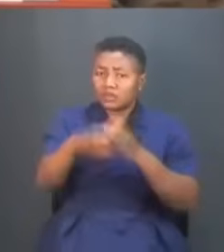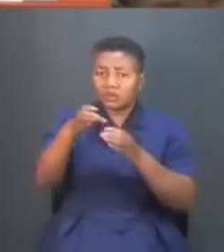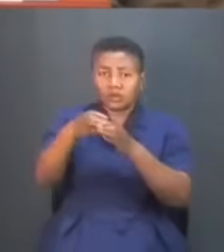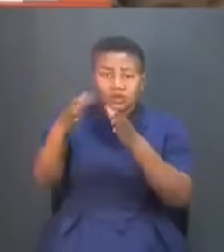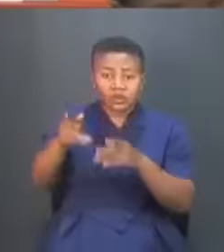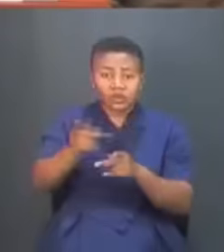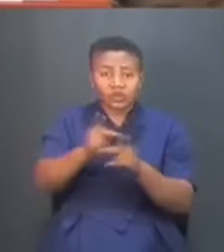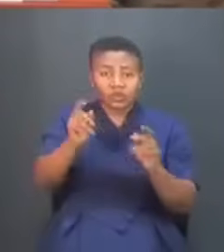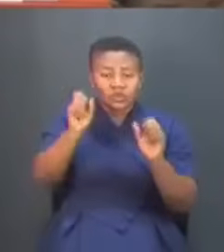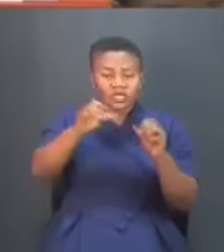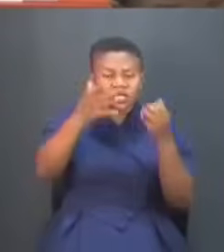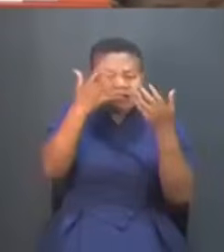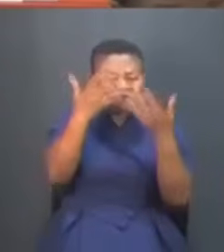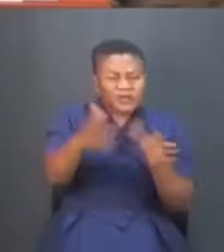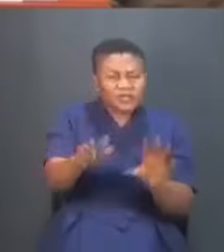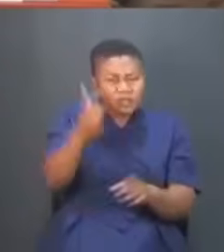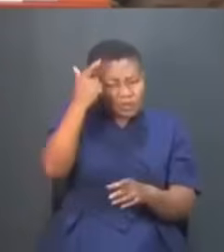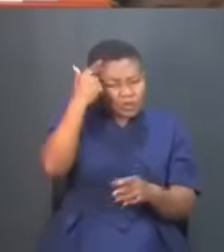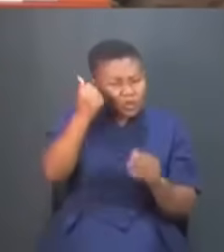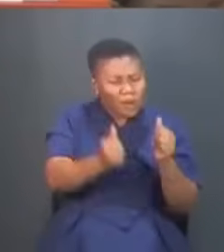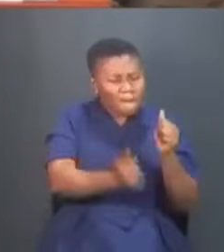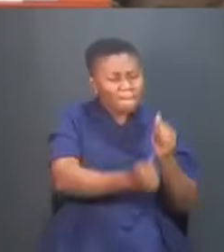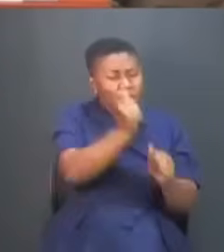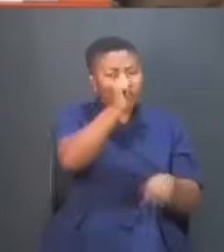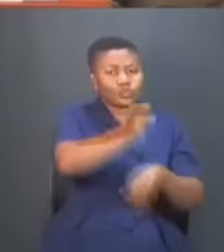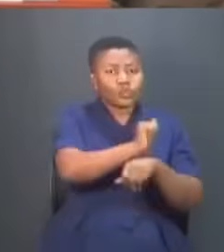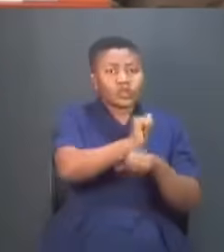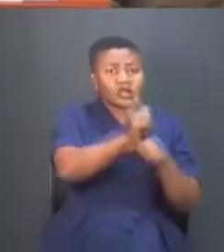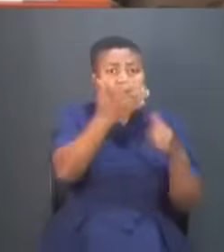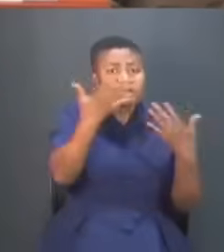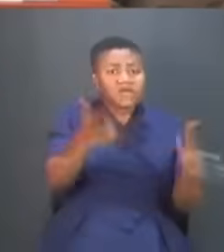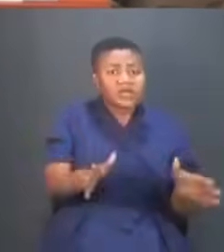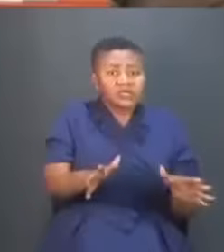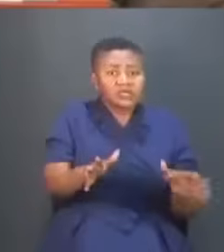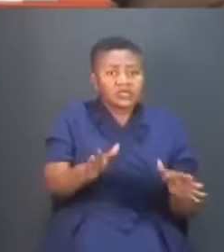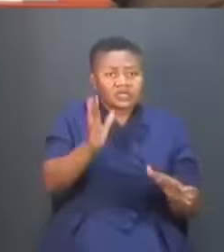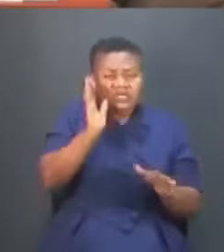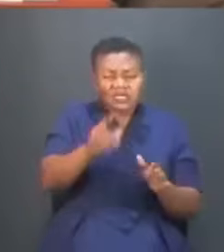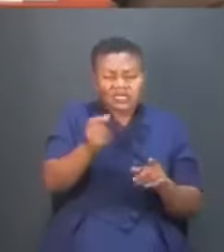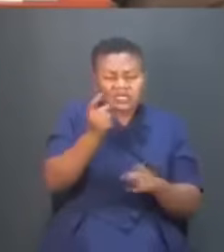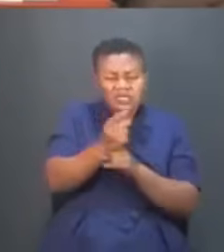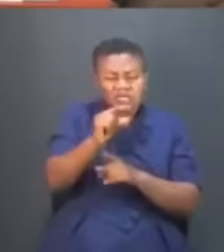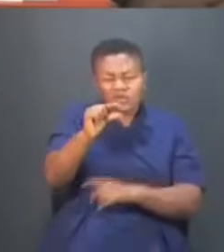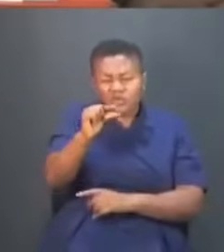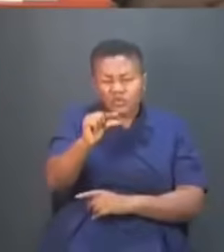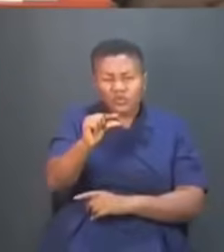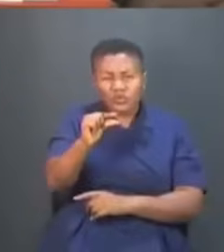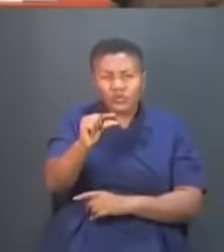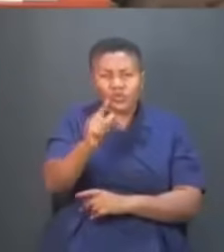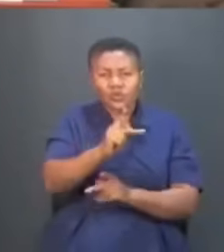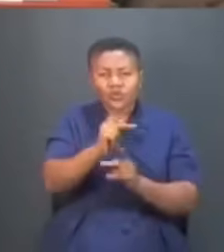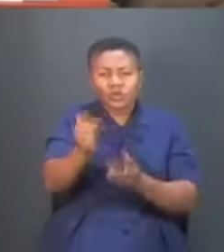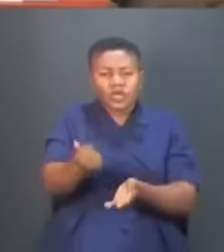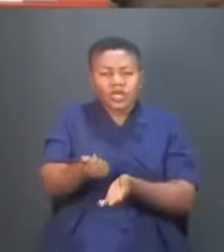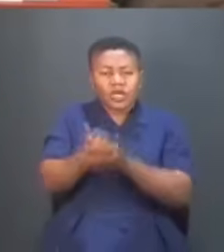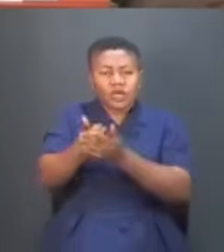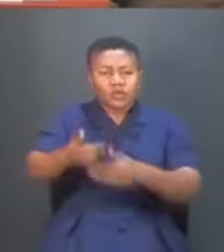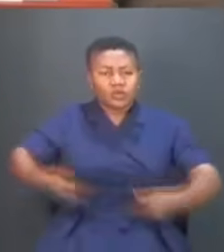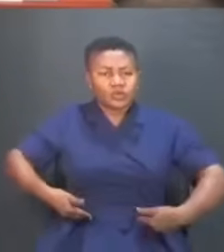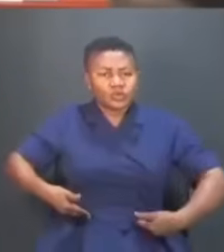little job that is left to make the place irrigable and to employ that very youth who are engaged in the conflict?